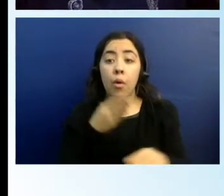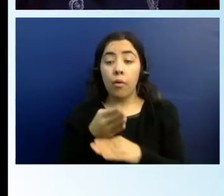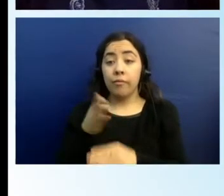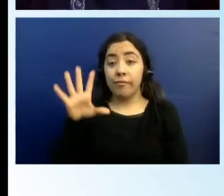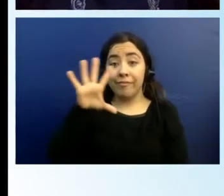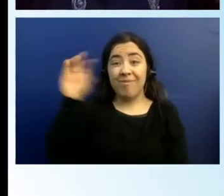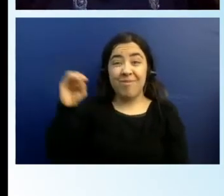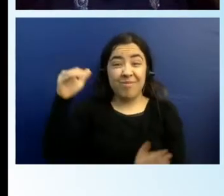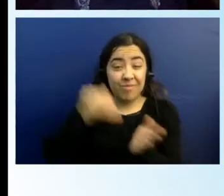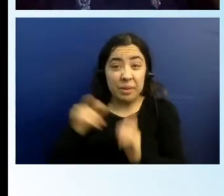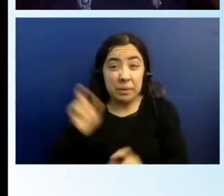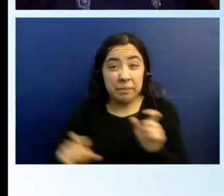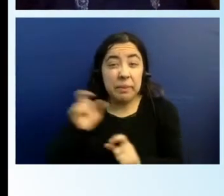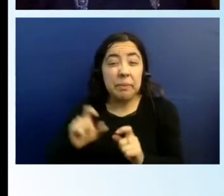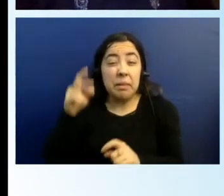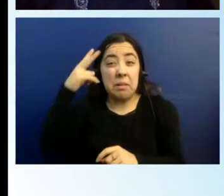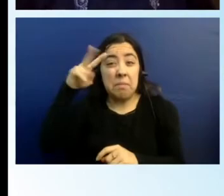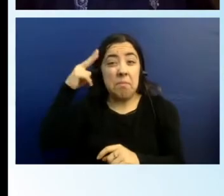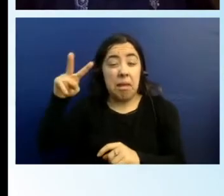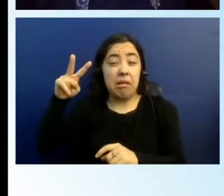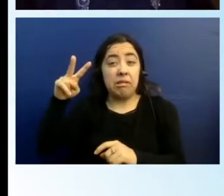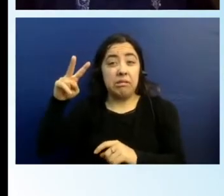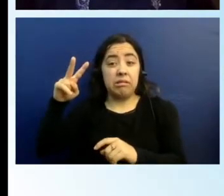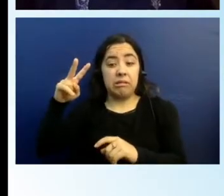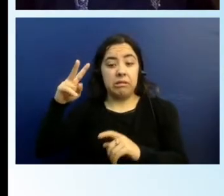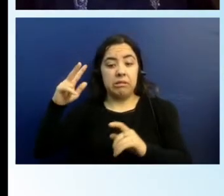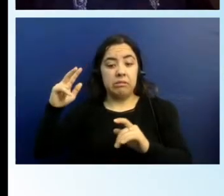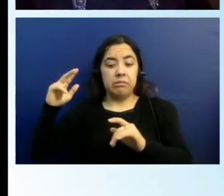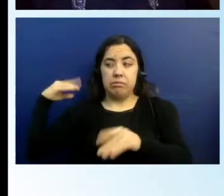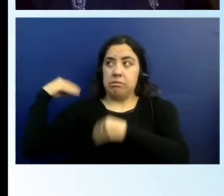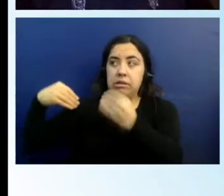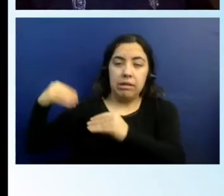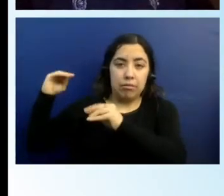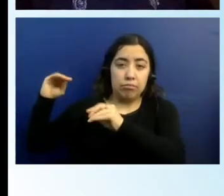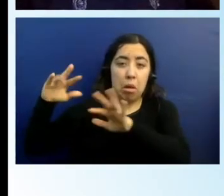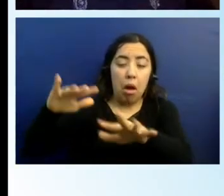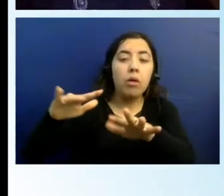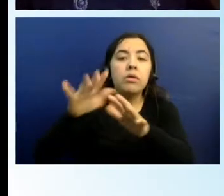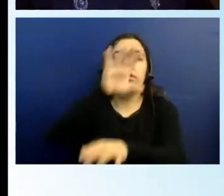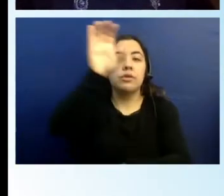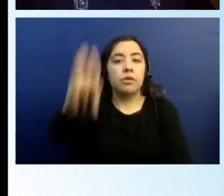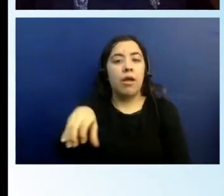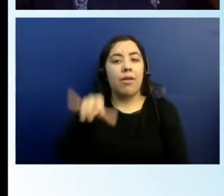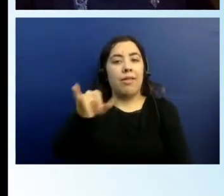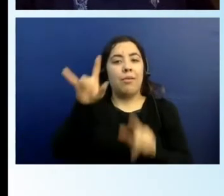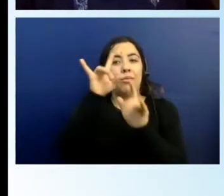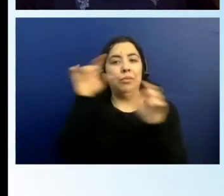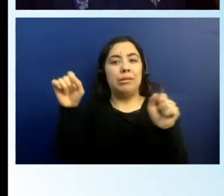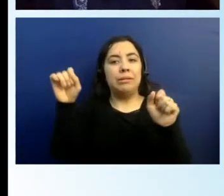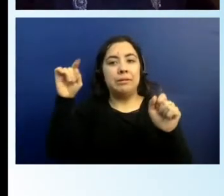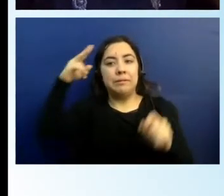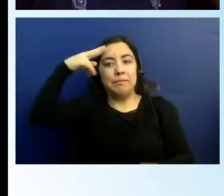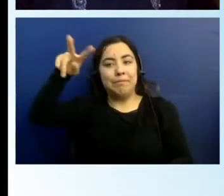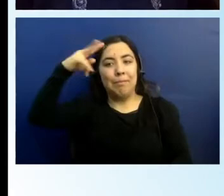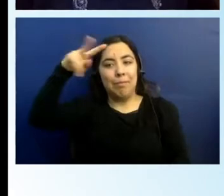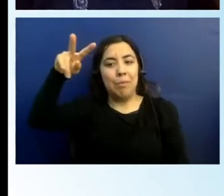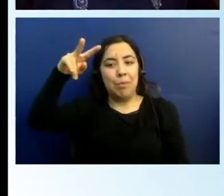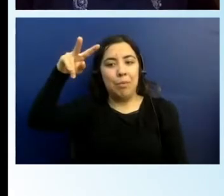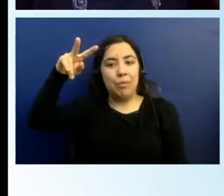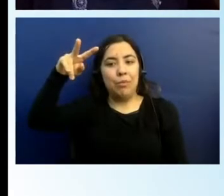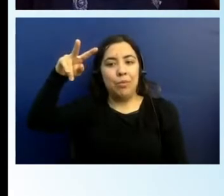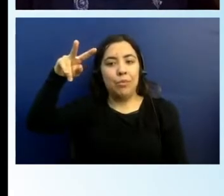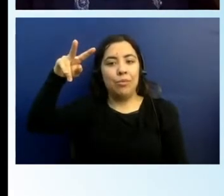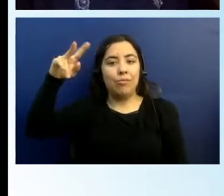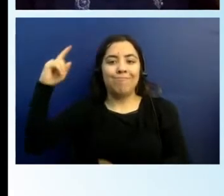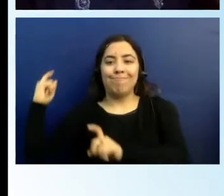people of Mexican descent living in the Chicagoland area. That's when the president of Mexico gave this as a